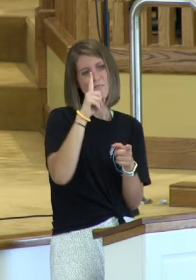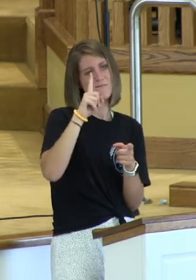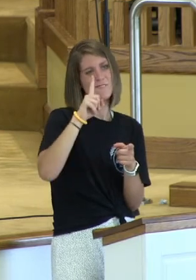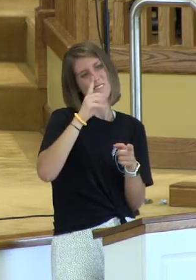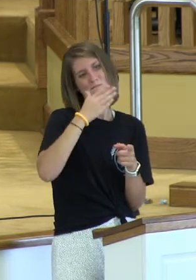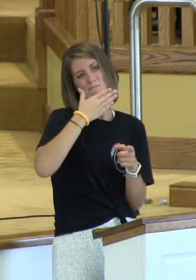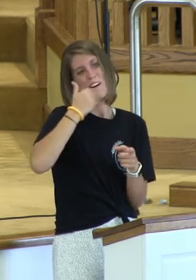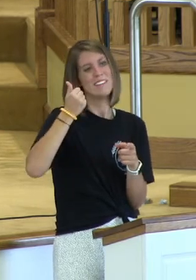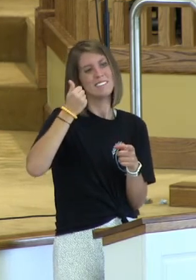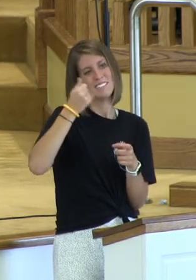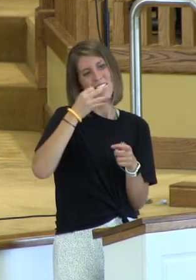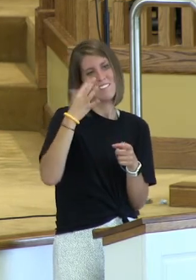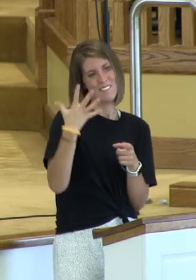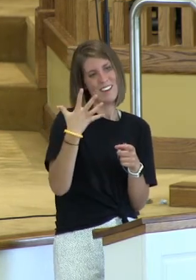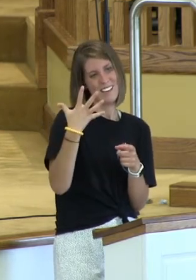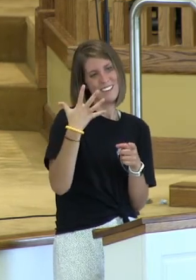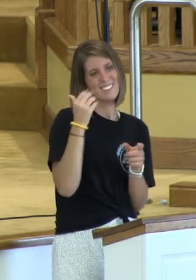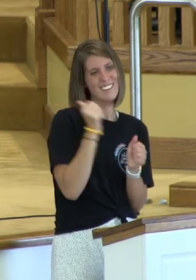right? Is that right, Jeff?